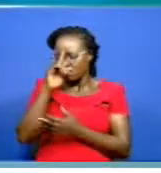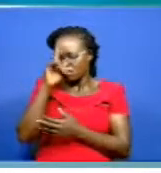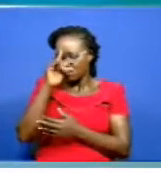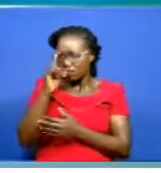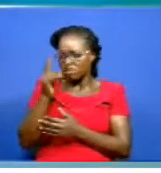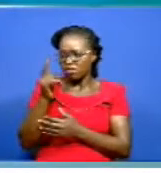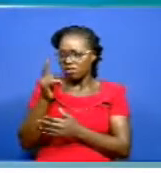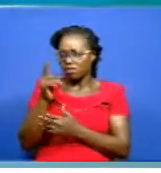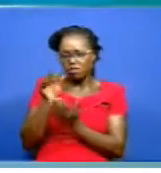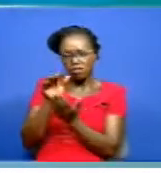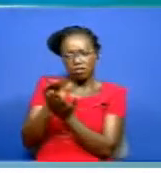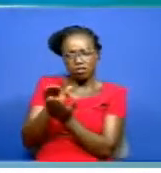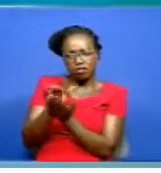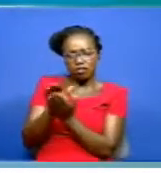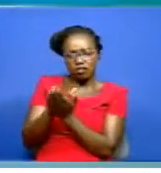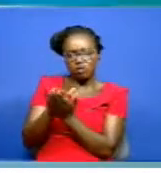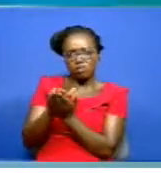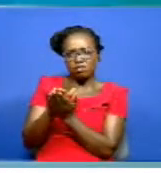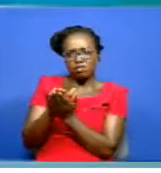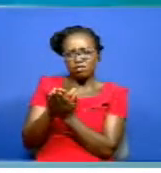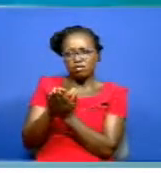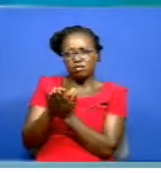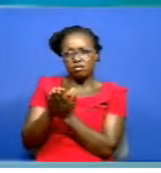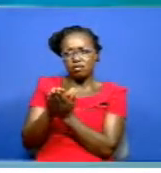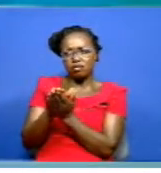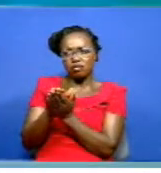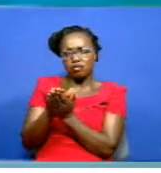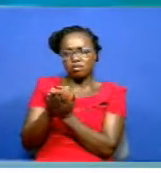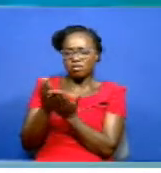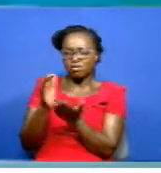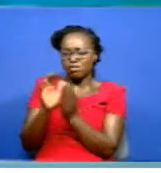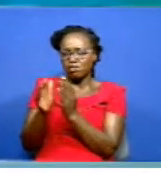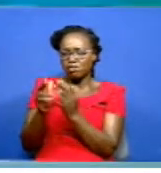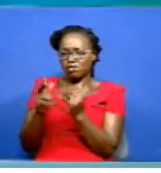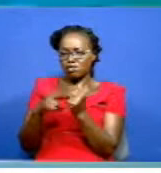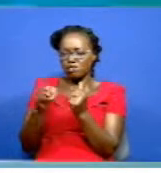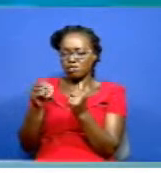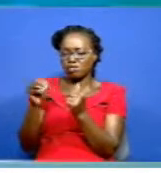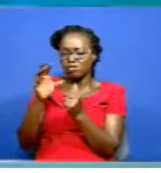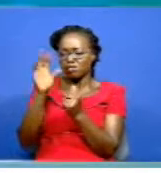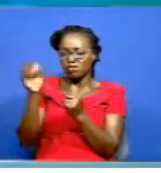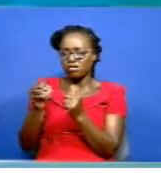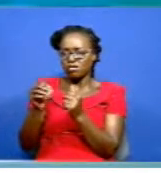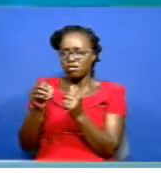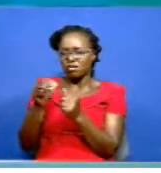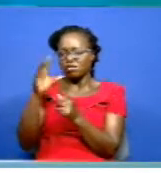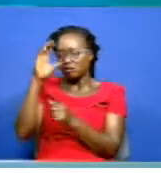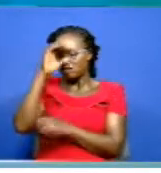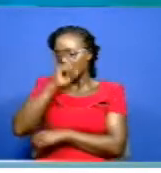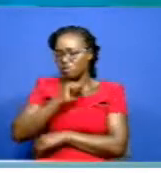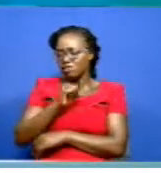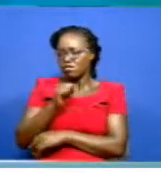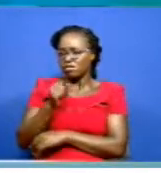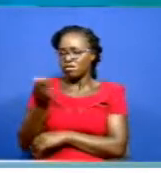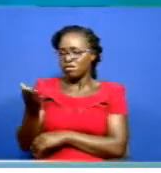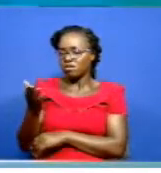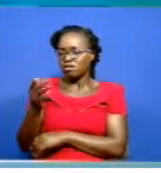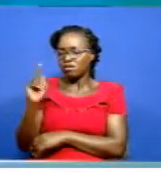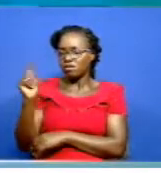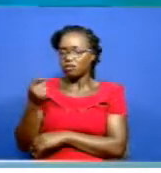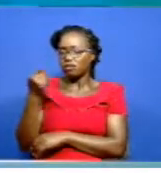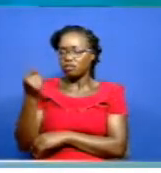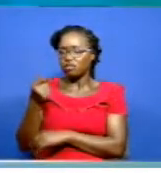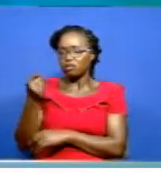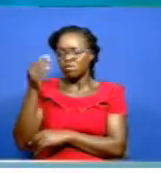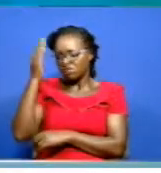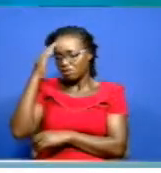storage. Yes, the storage. We require like -70 degrees, right? So we don't have that kind of equipment right now. I know we have